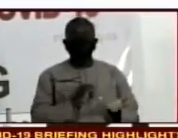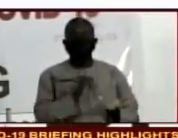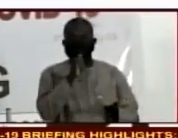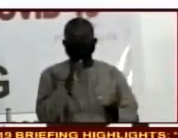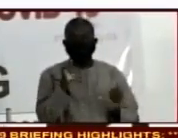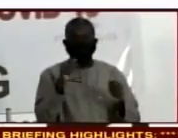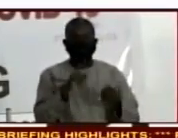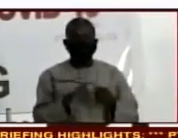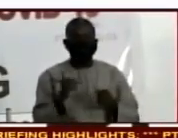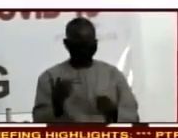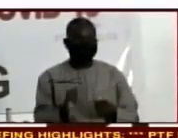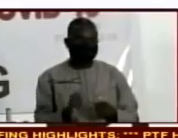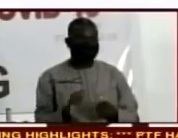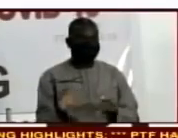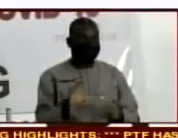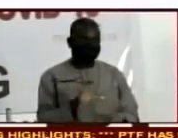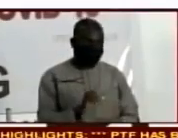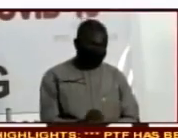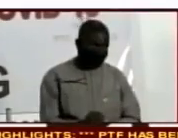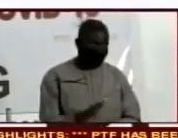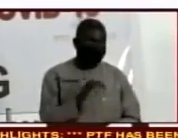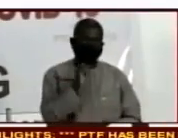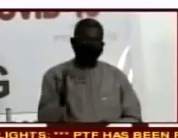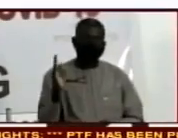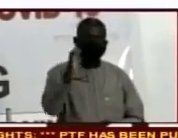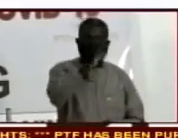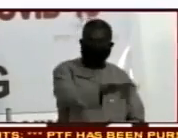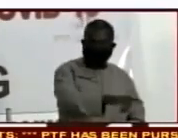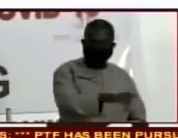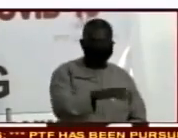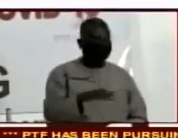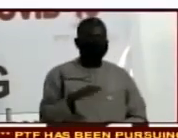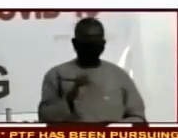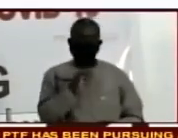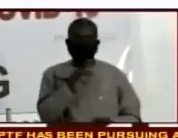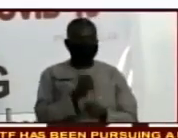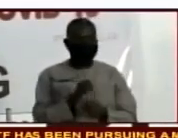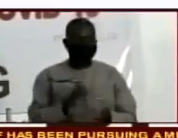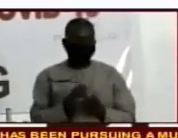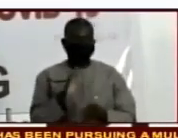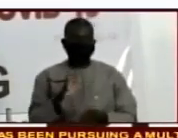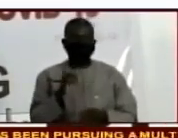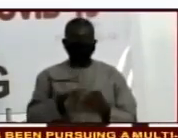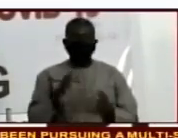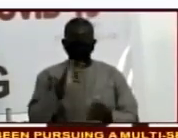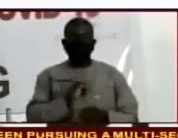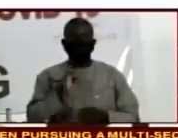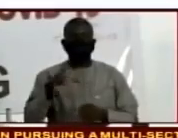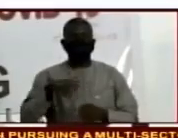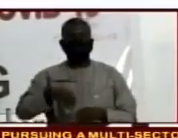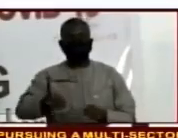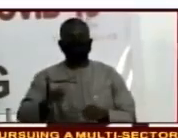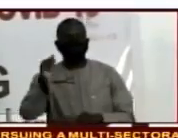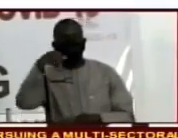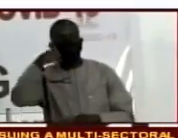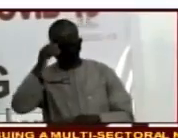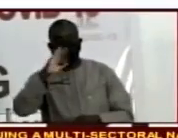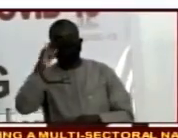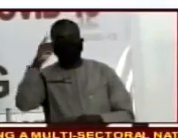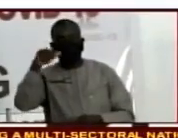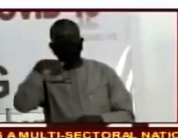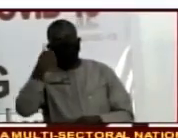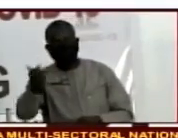not flown, so I've lost it. I cannot regain it. I cannot sell it tomorrow. The one I sell is tomorrow is meant for tomorrow, and there's no way I can come back up